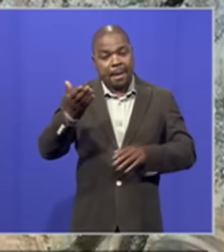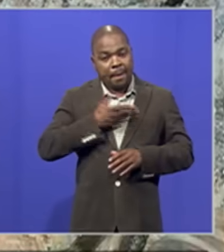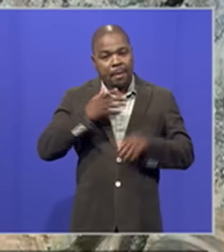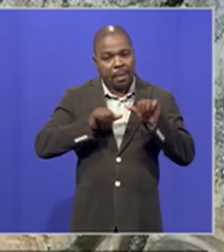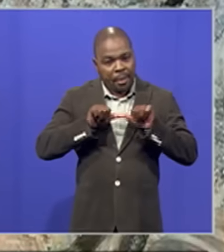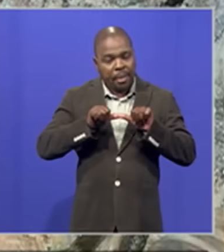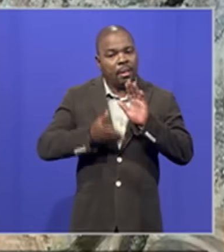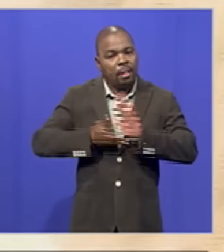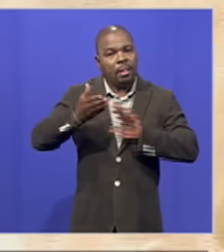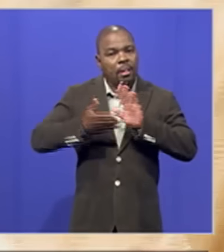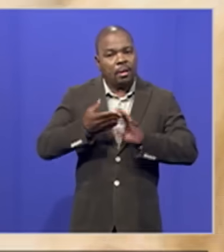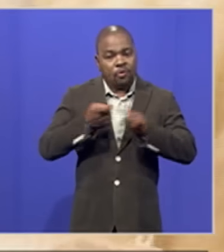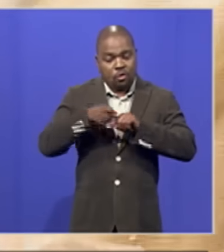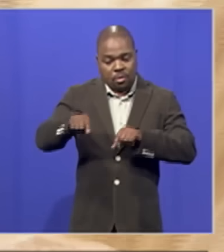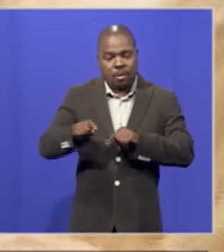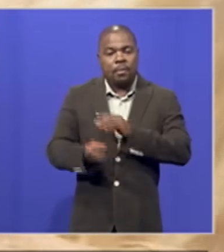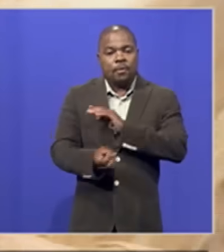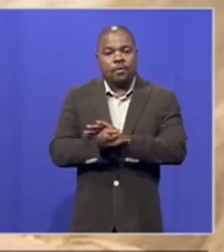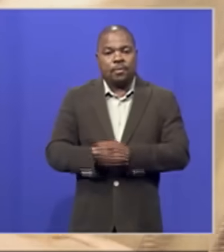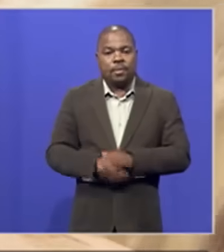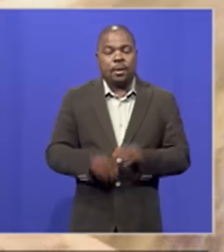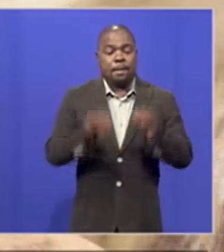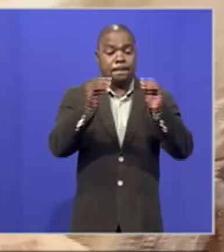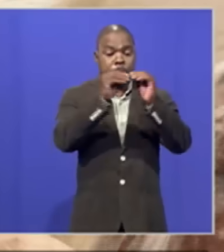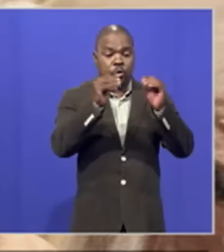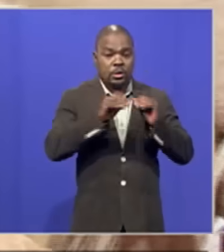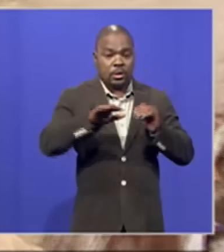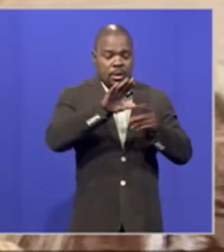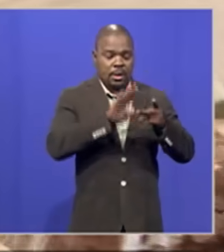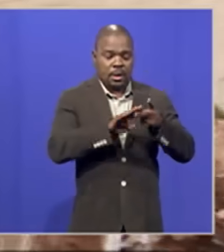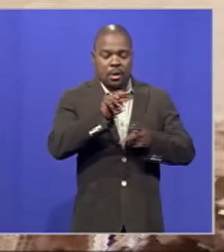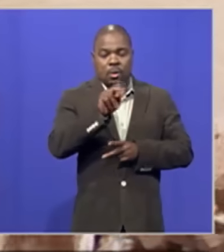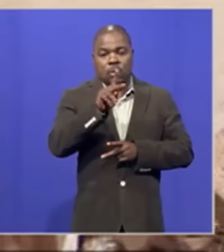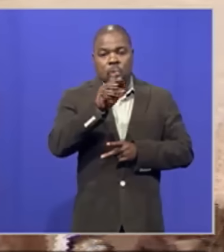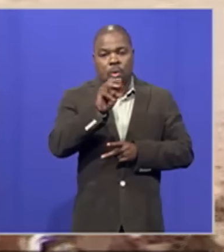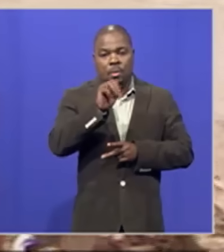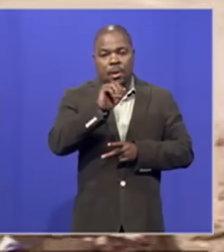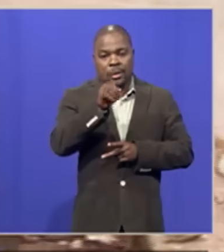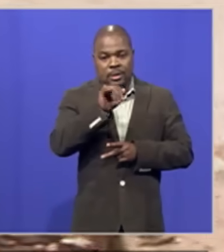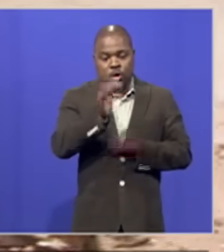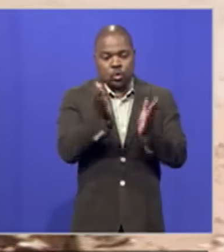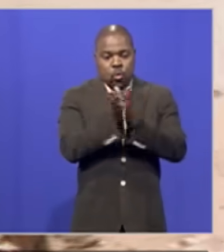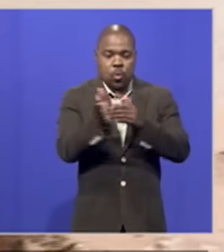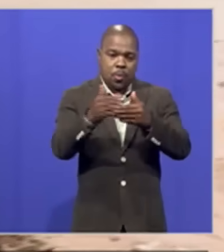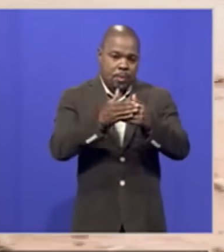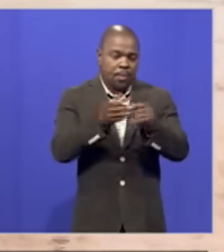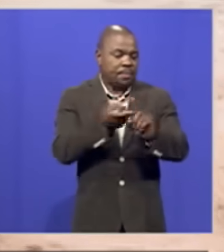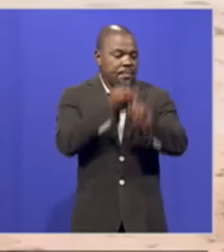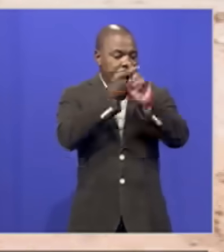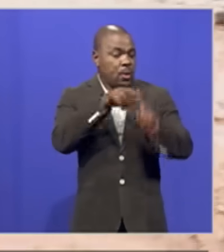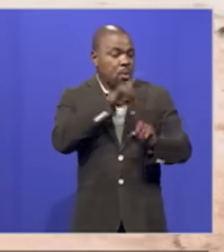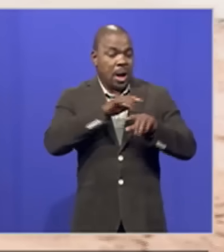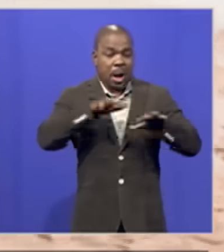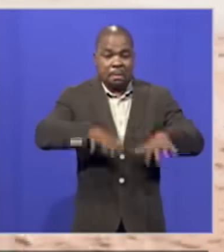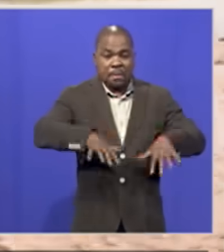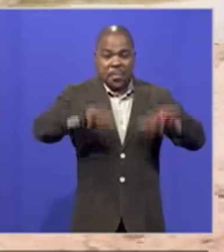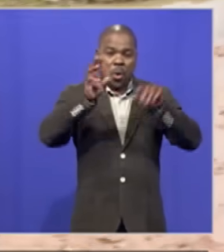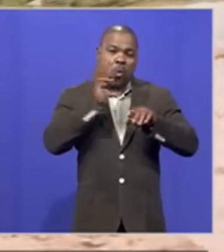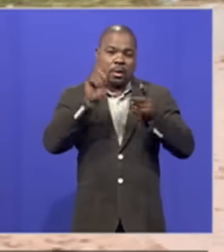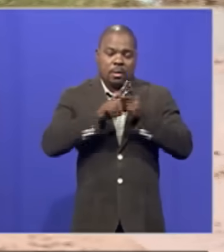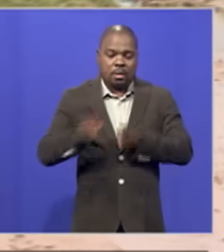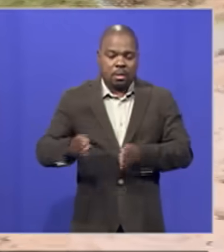gona ka profenseng. Dikolo ka Bushbuckridge le Nkomazi di tswaletšwe ka baka la mafula le ditsela tšeo di